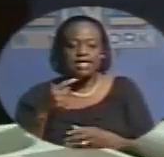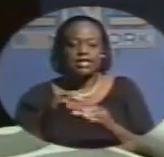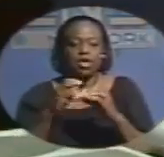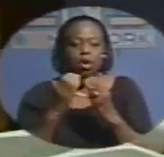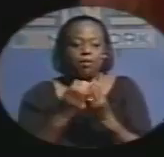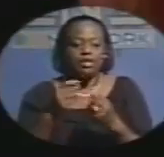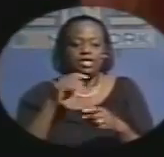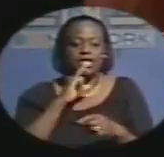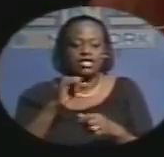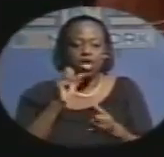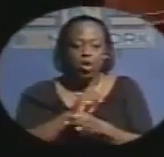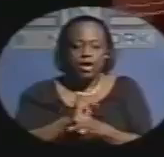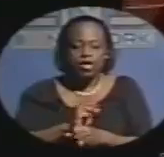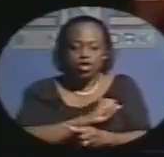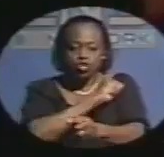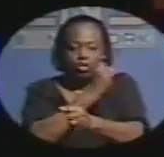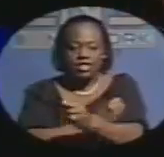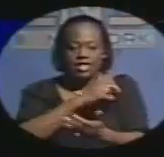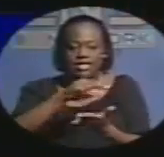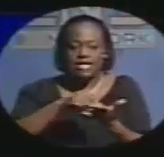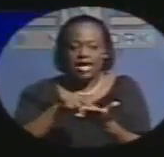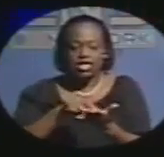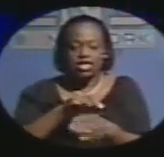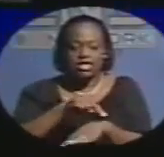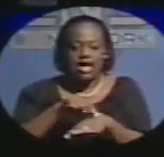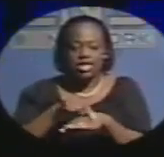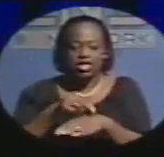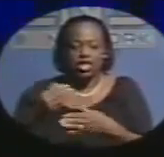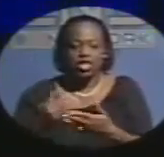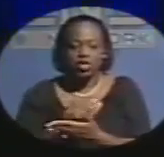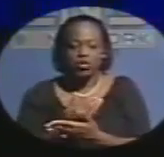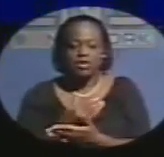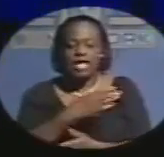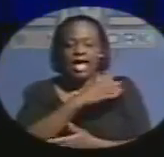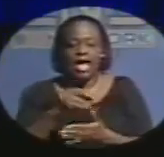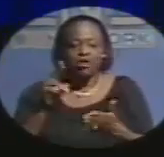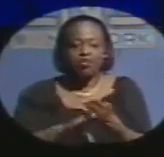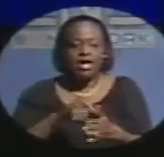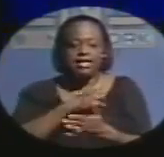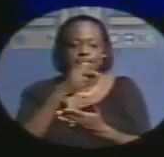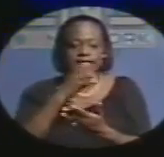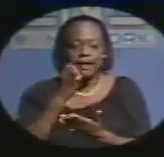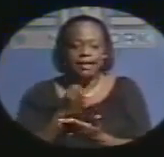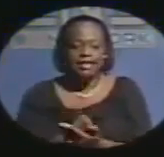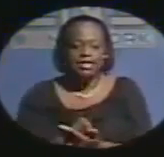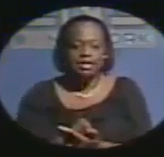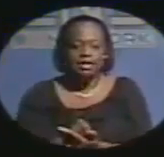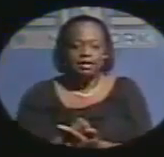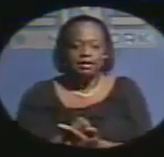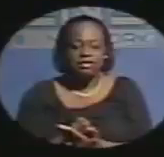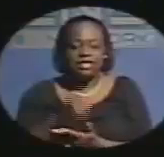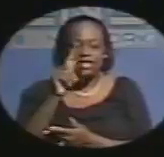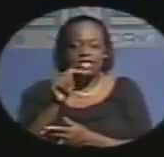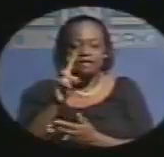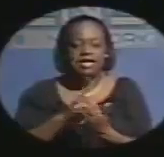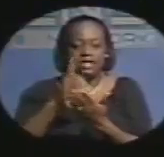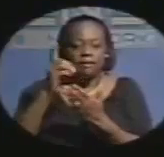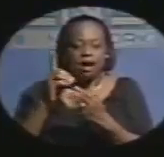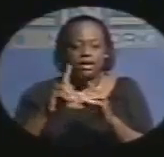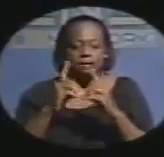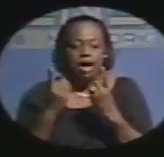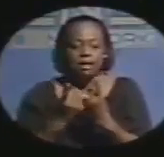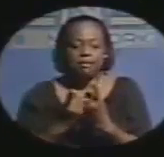to strengthen its national news and re-establish a local TV production department to create high-quality